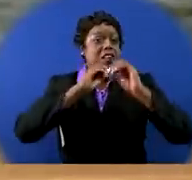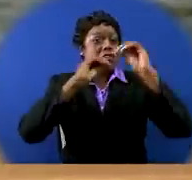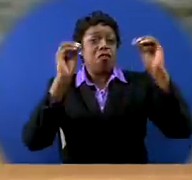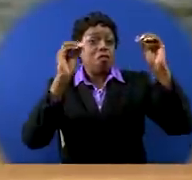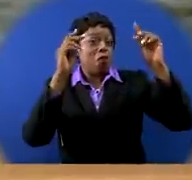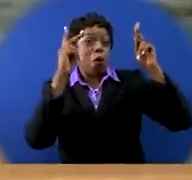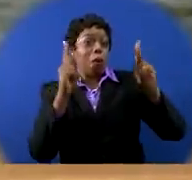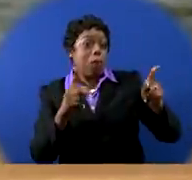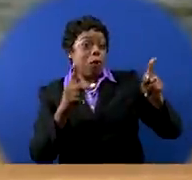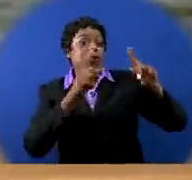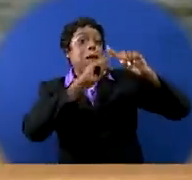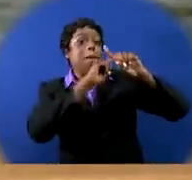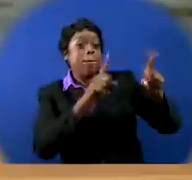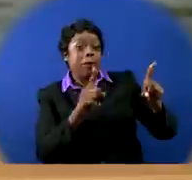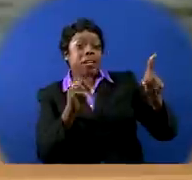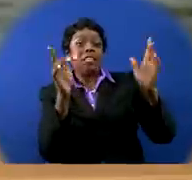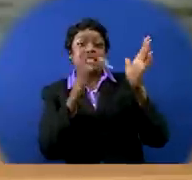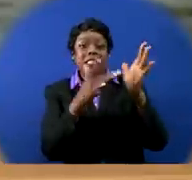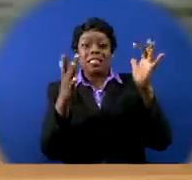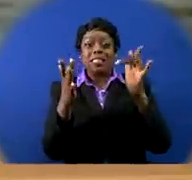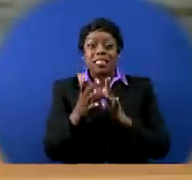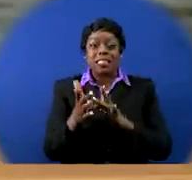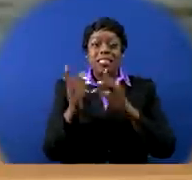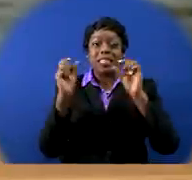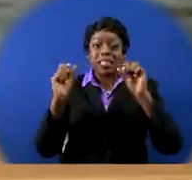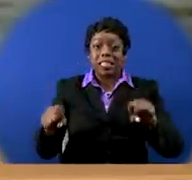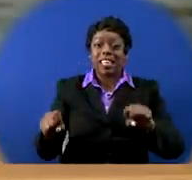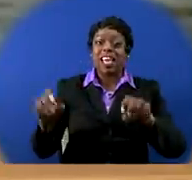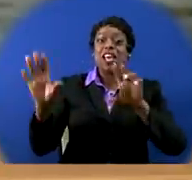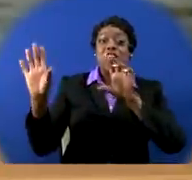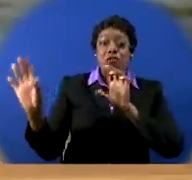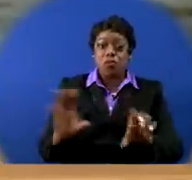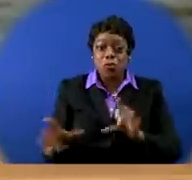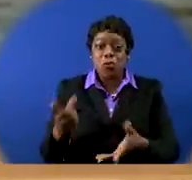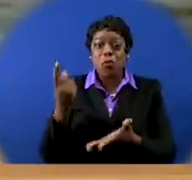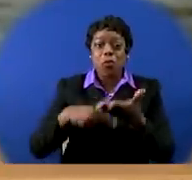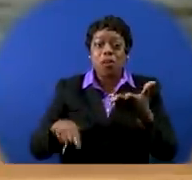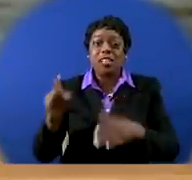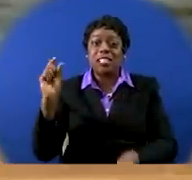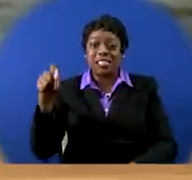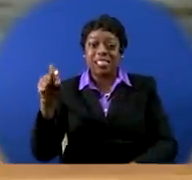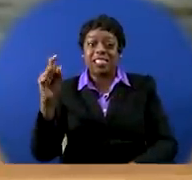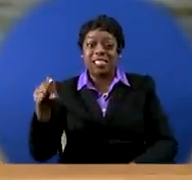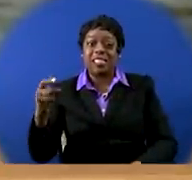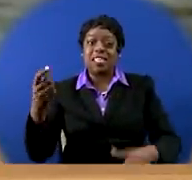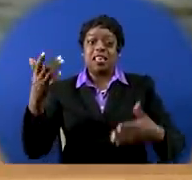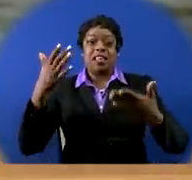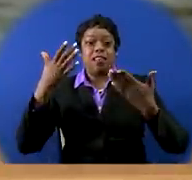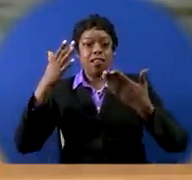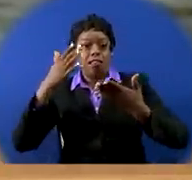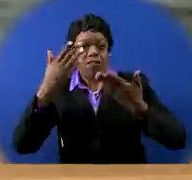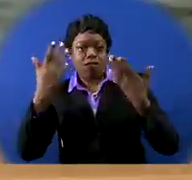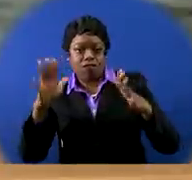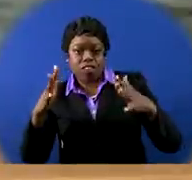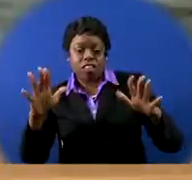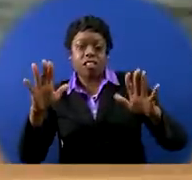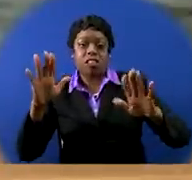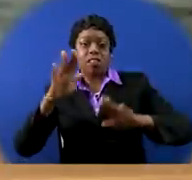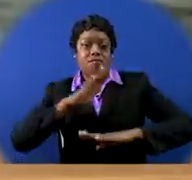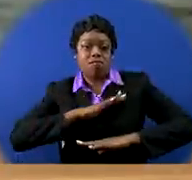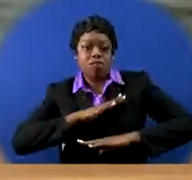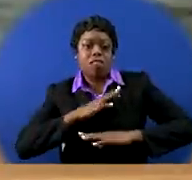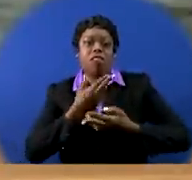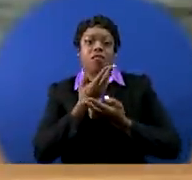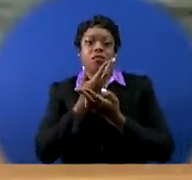Nobody but Jesus could do what was necessary to completely redeem us.